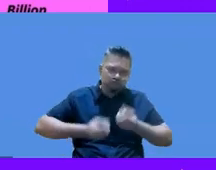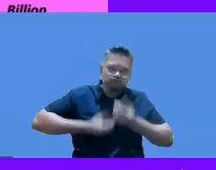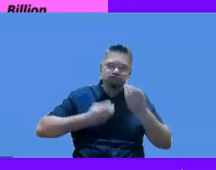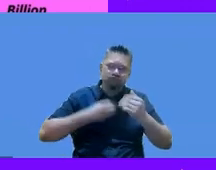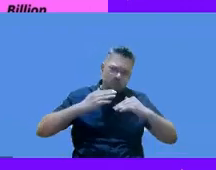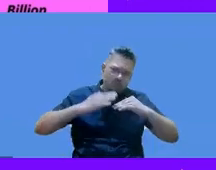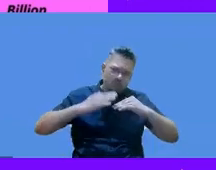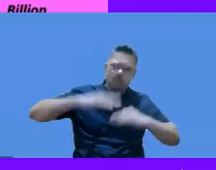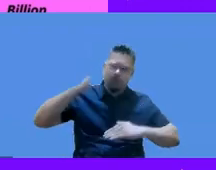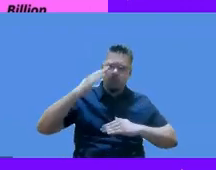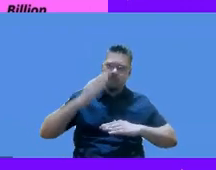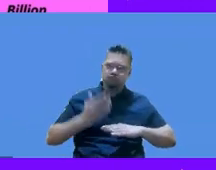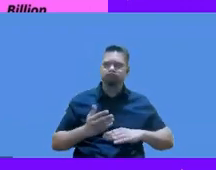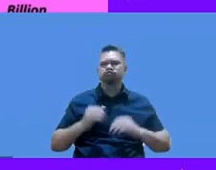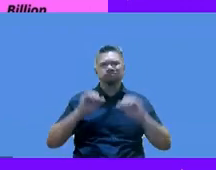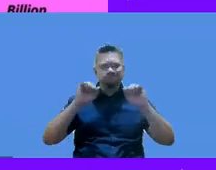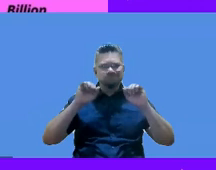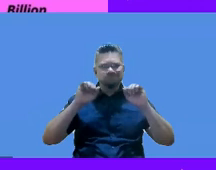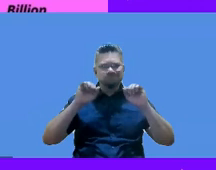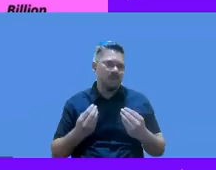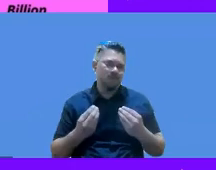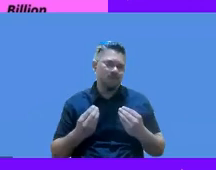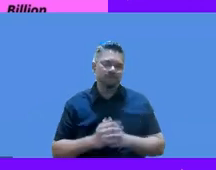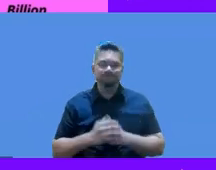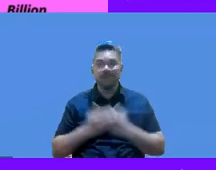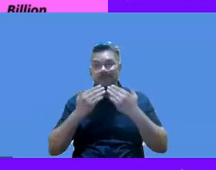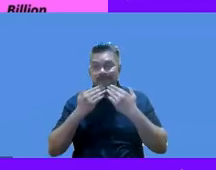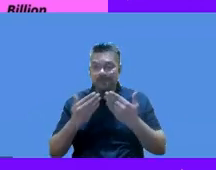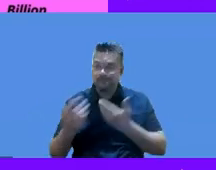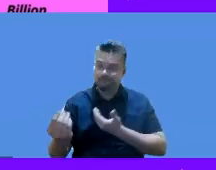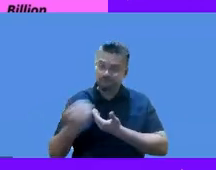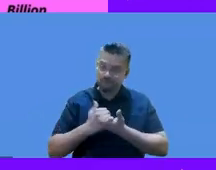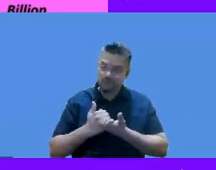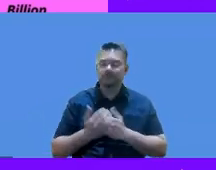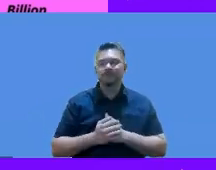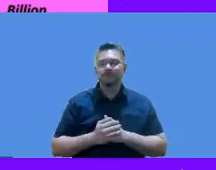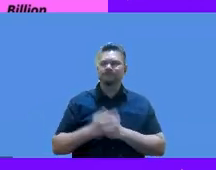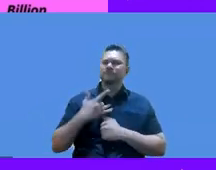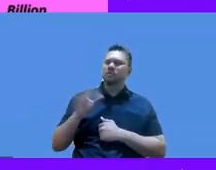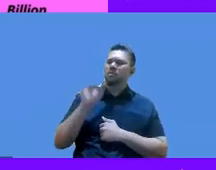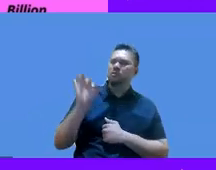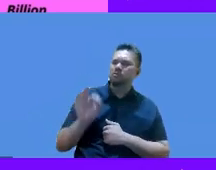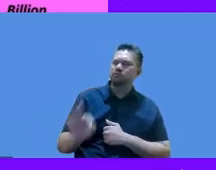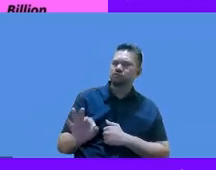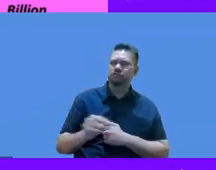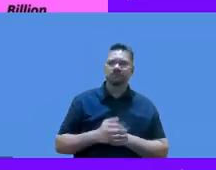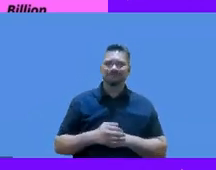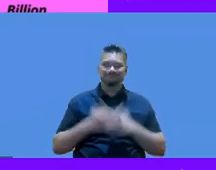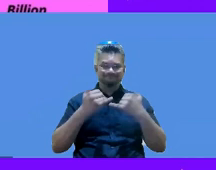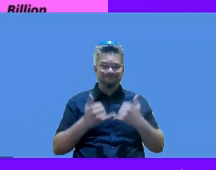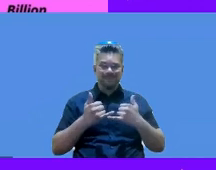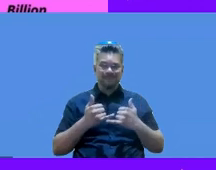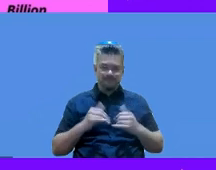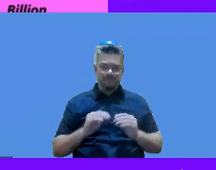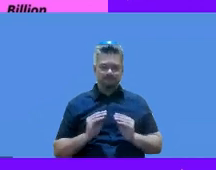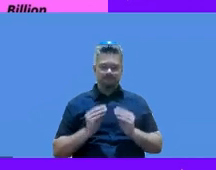couple of questions for you. So I'd love to hear a little bit from you about how do you see this agenda for adolescent wellbeing accelerating